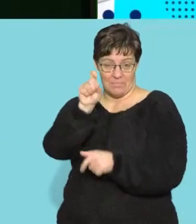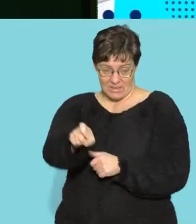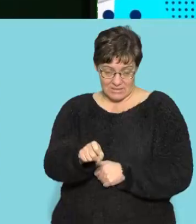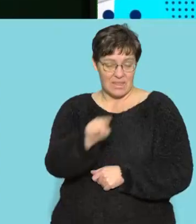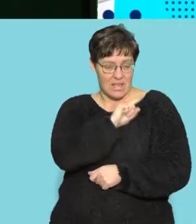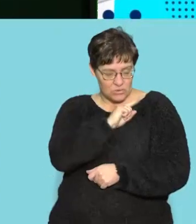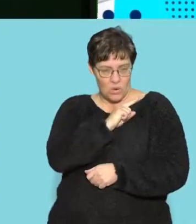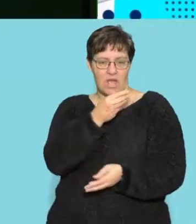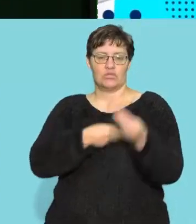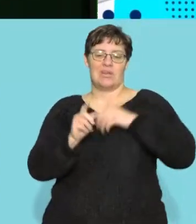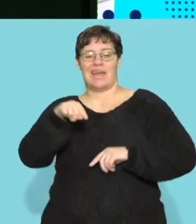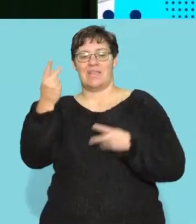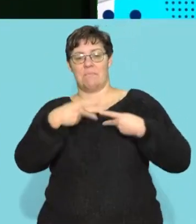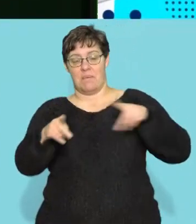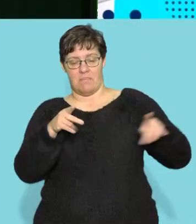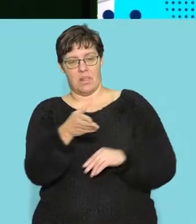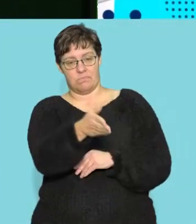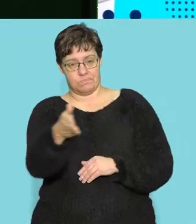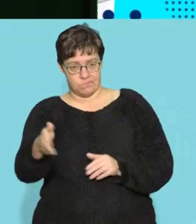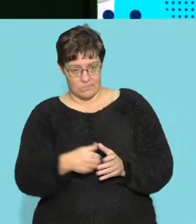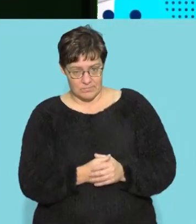and other payables.